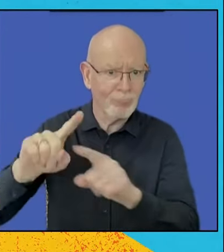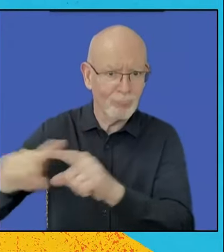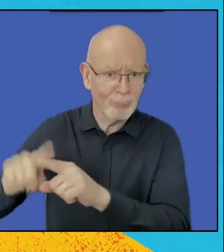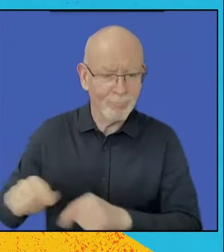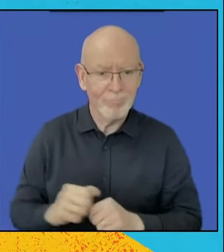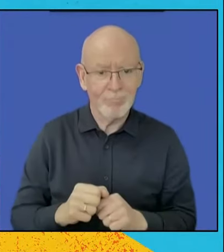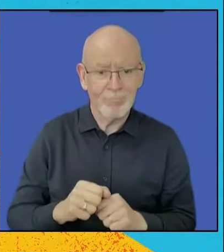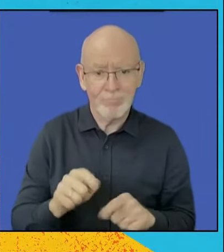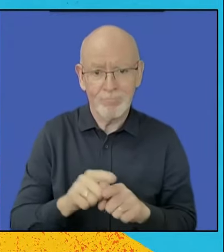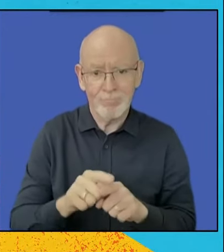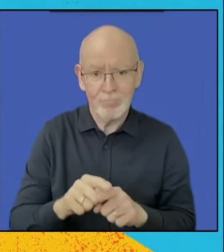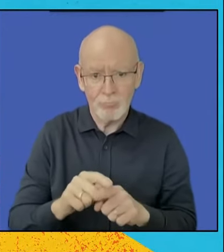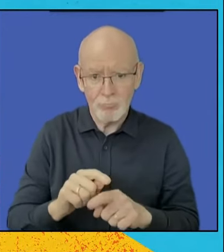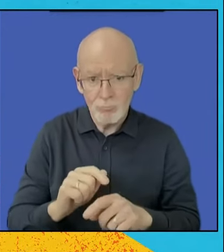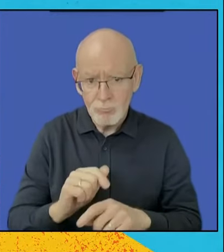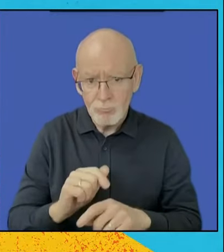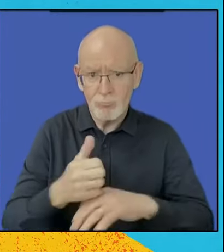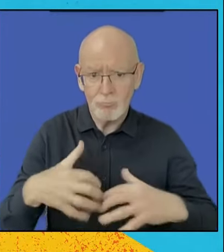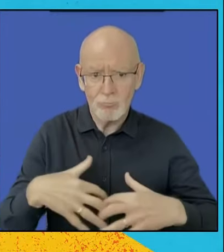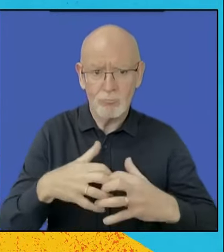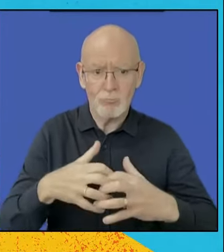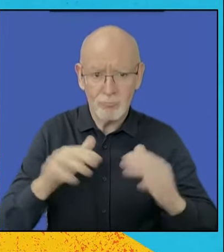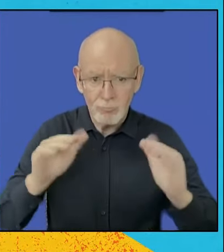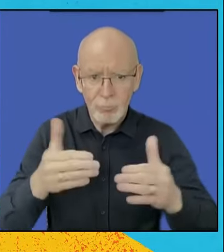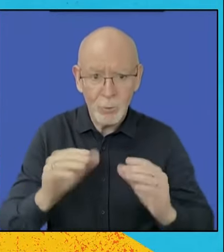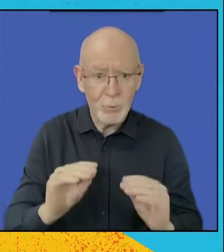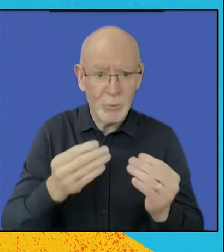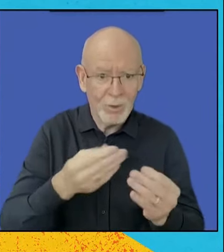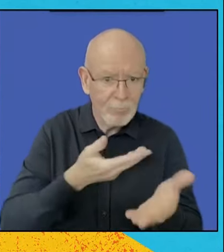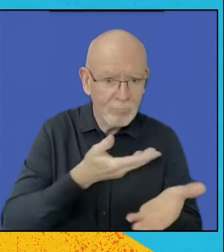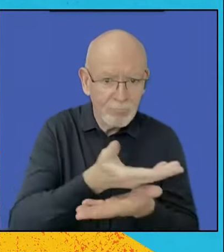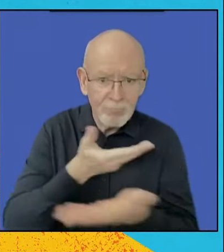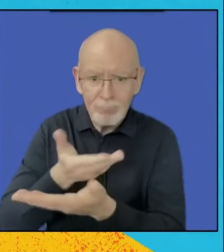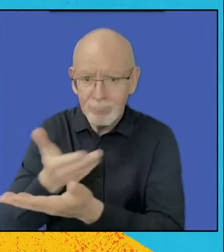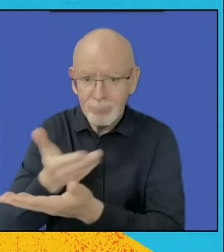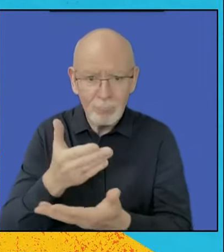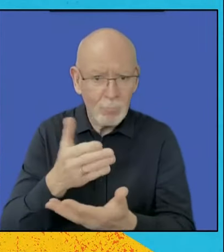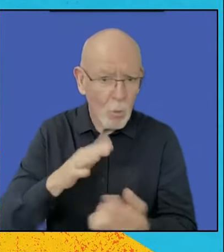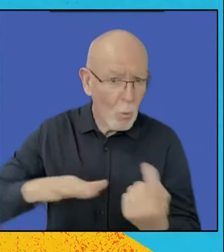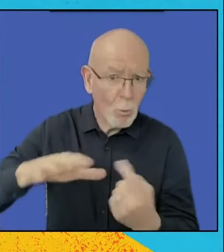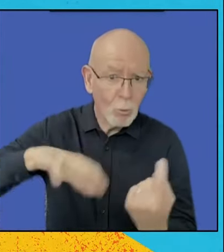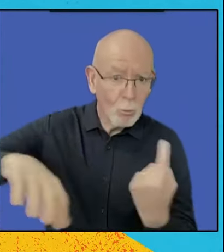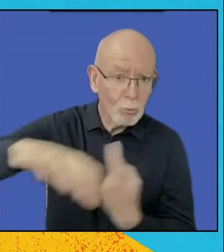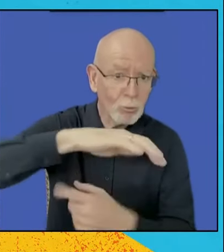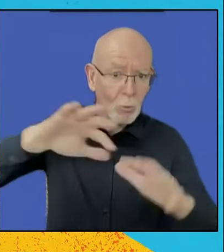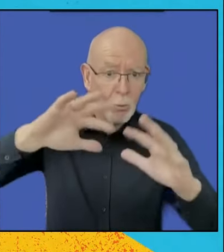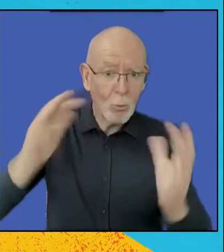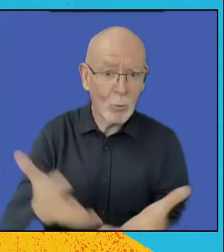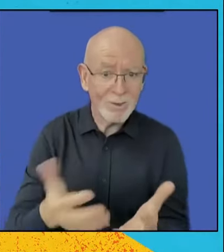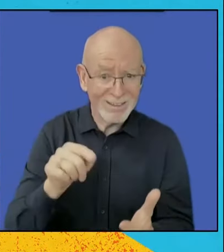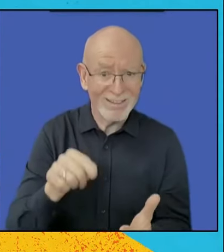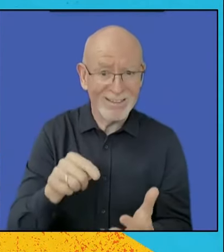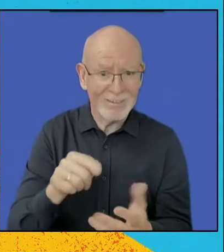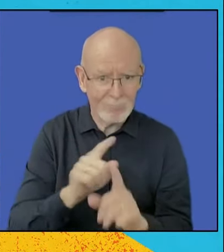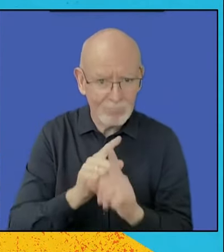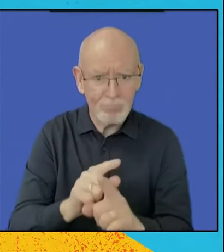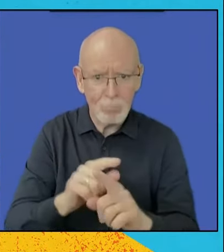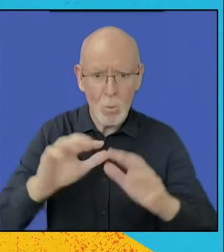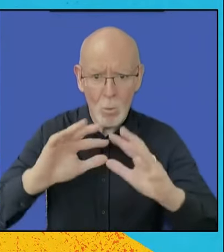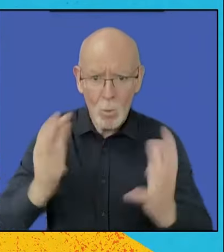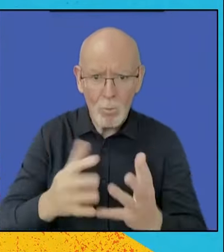processes and to strengthen critical avenues for youth participation, including this ECOSOC Youth Forum. And third,